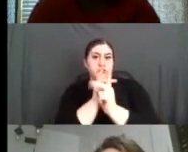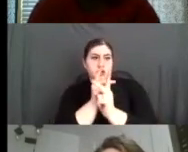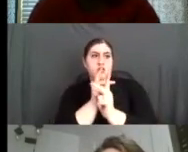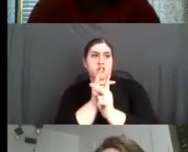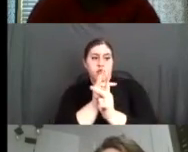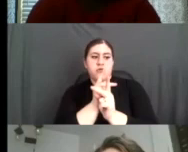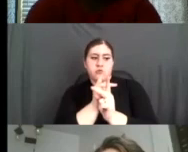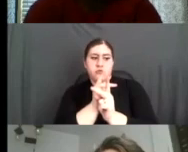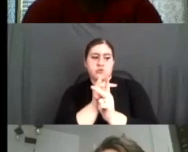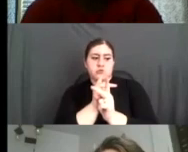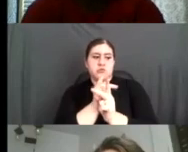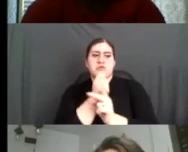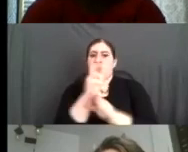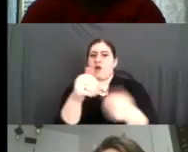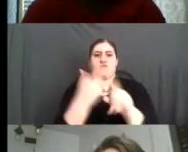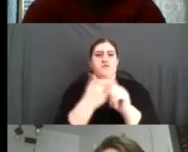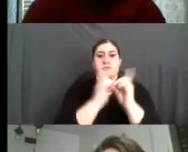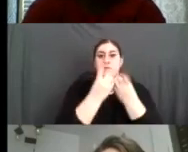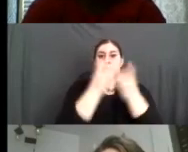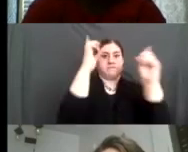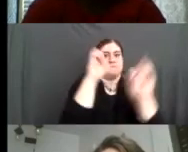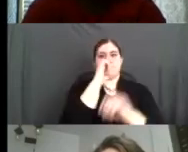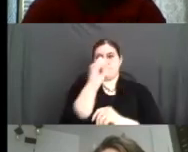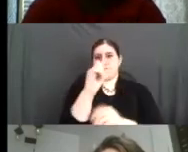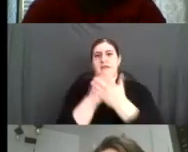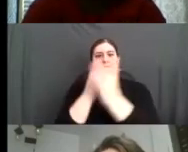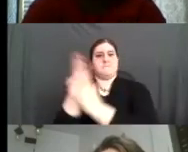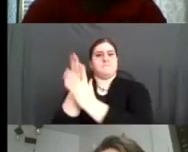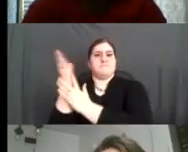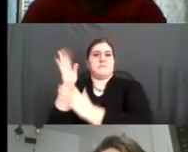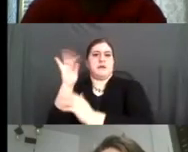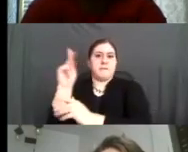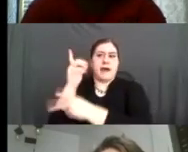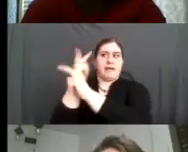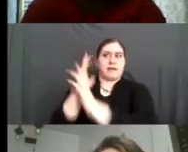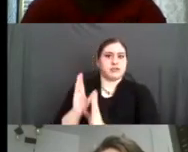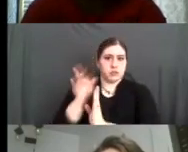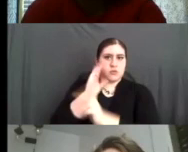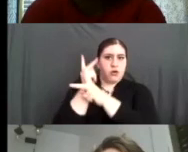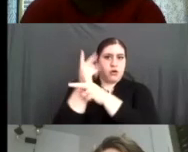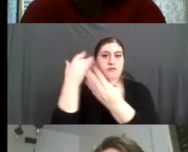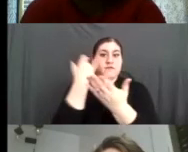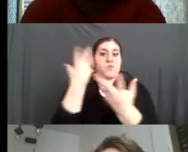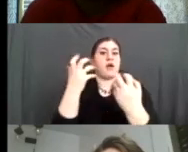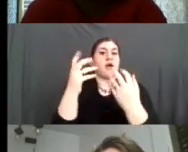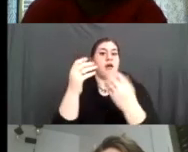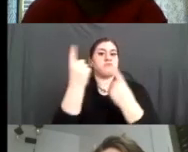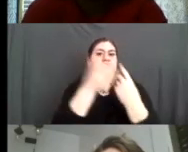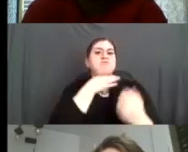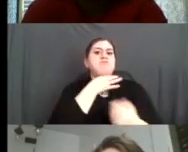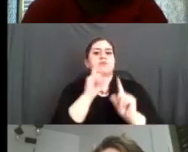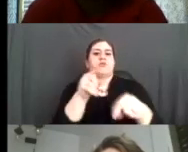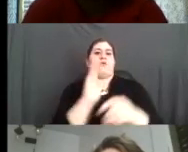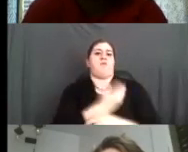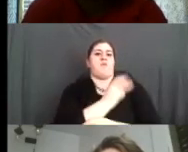are not offered from the Department of Education. They are through various banks and lenders. If you would like to learn more about that, if you go to our